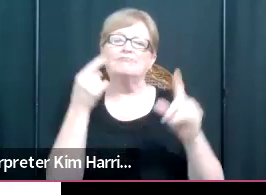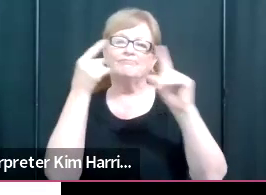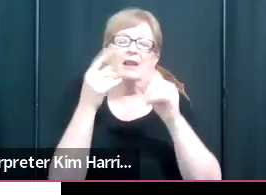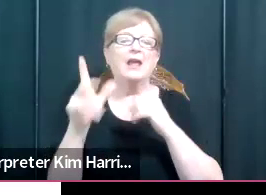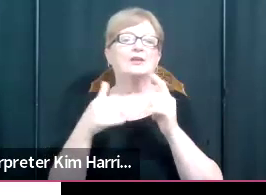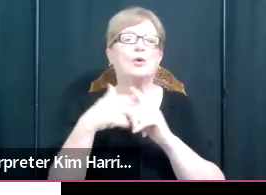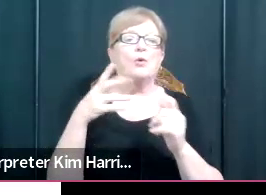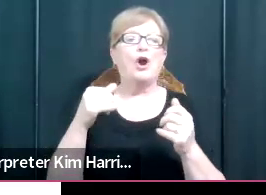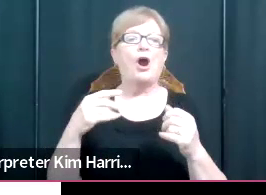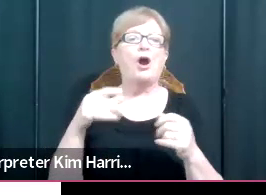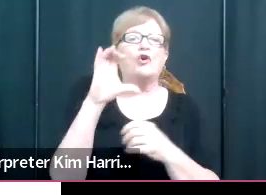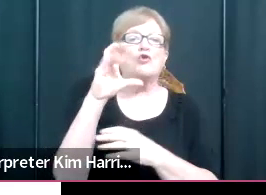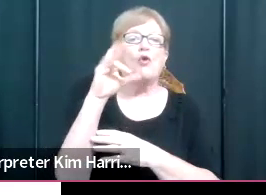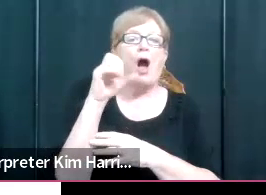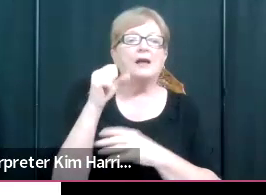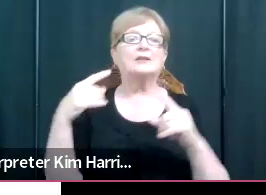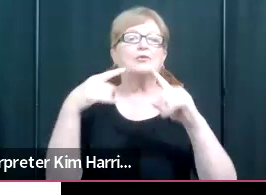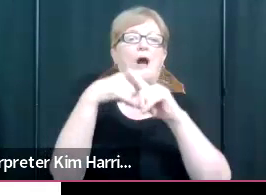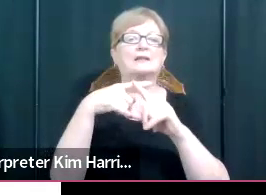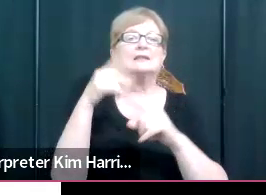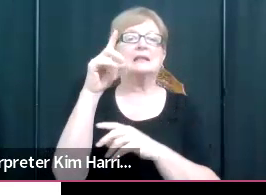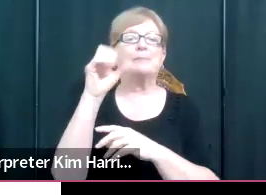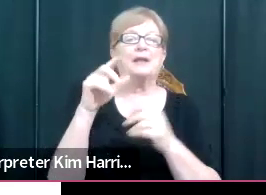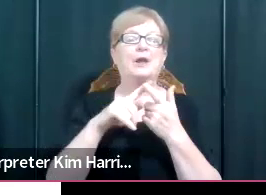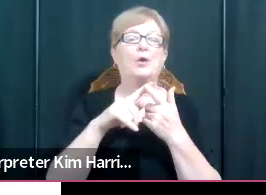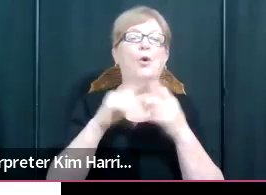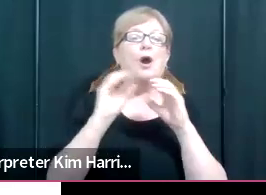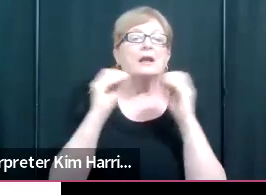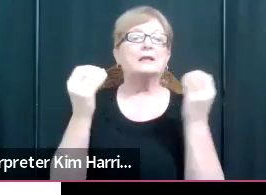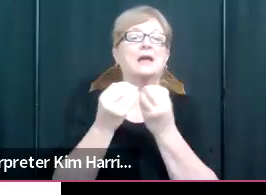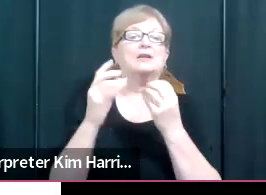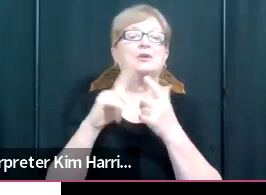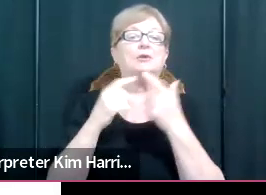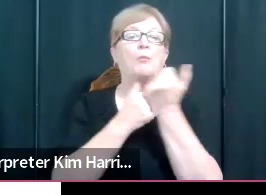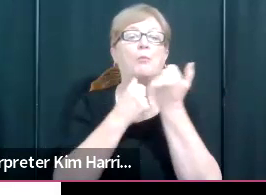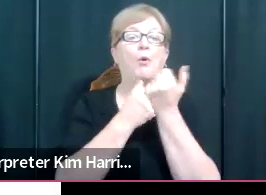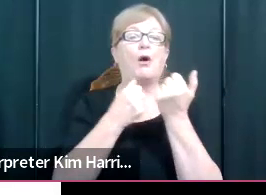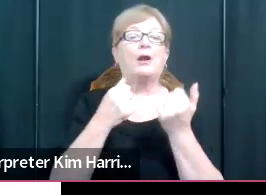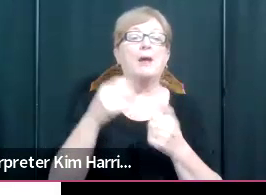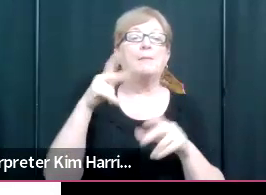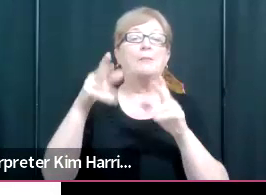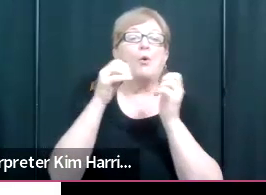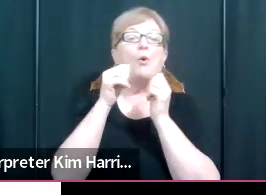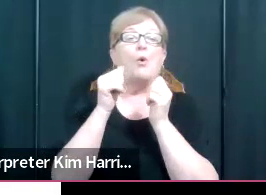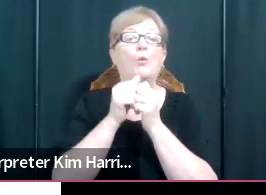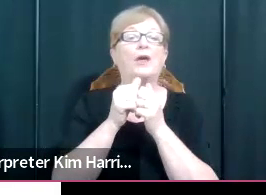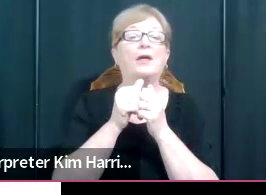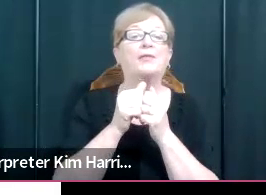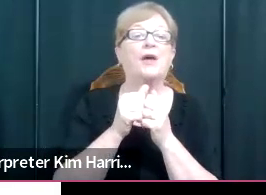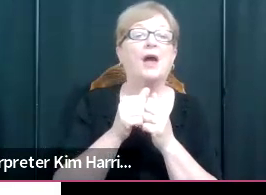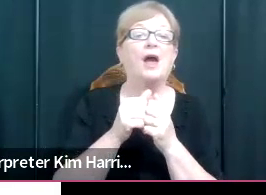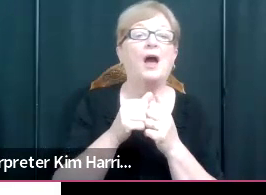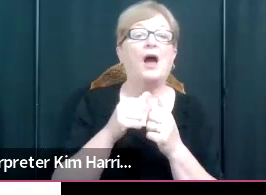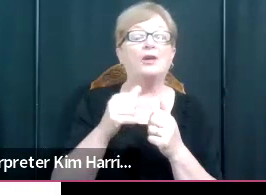cross-disability organization, and we support people with both apparent and non-apparent disabilities. MDRC believes